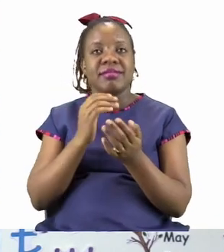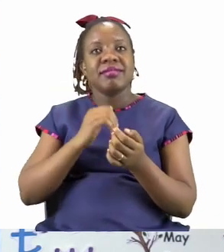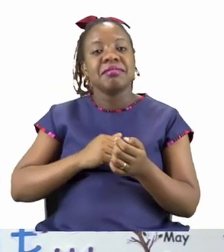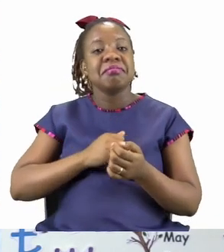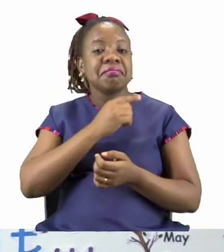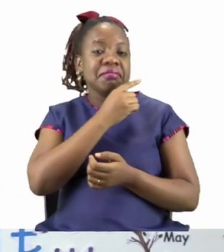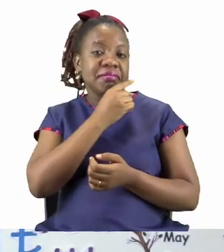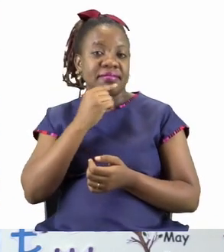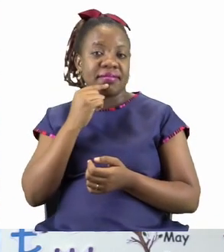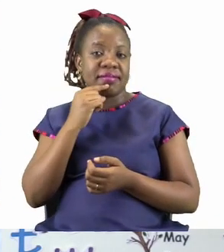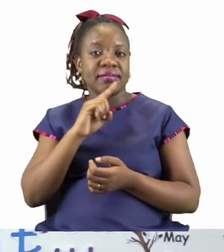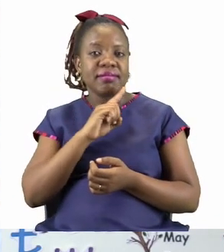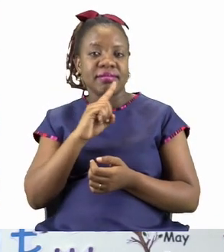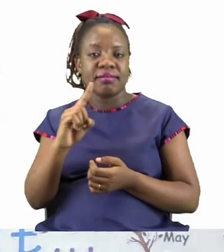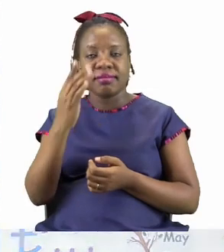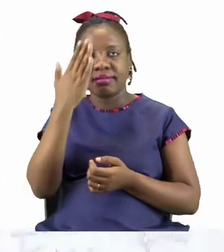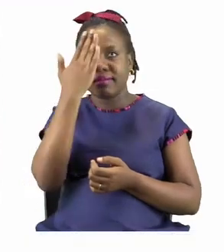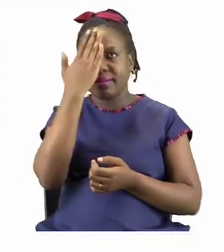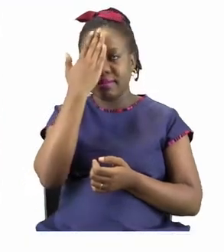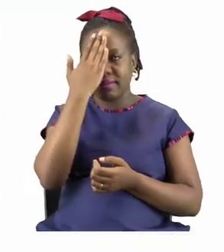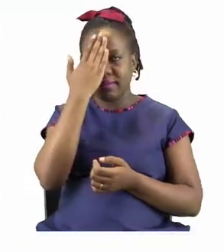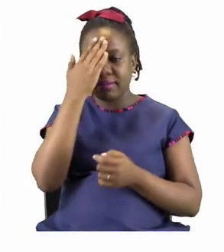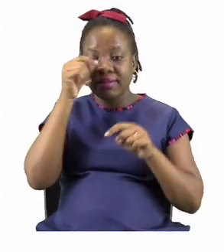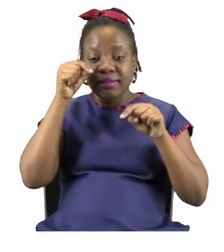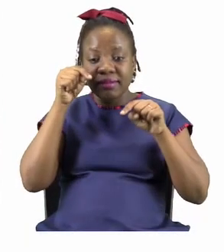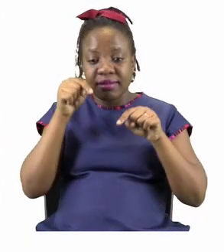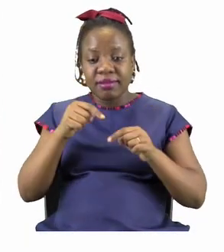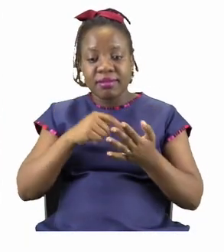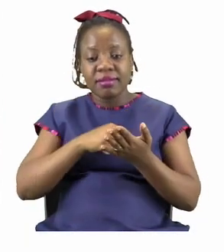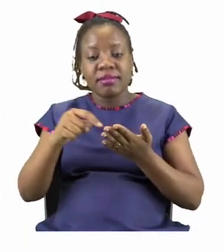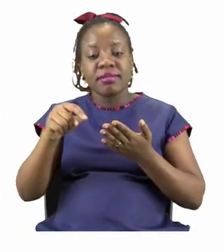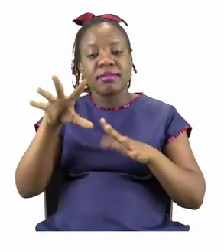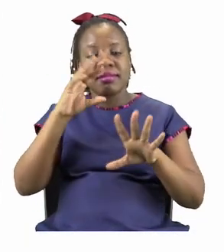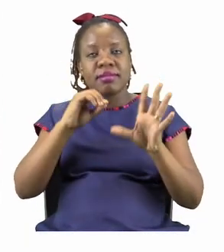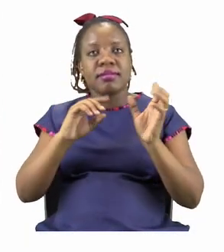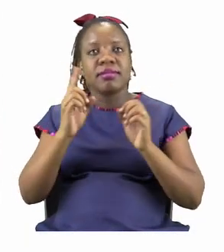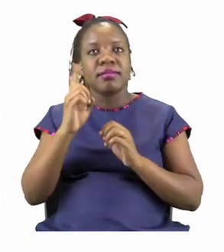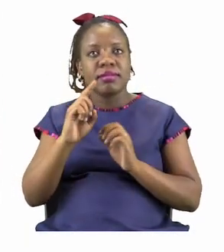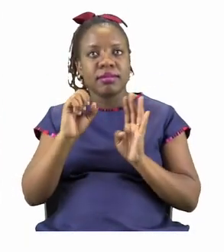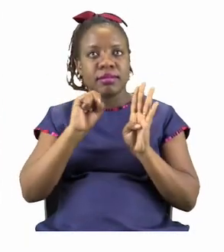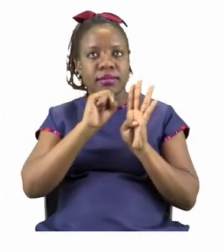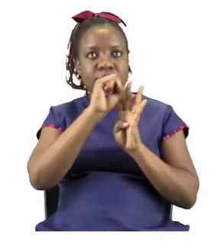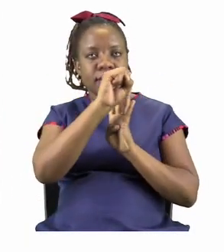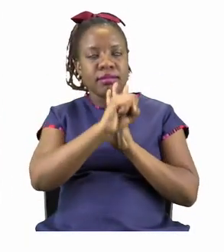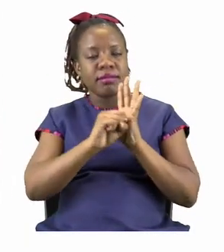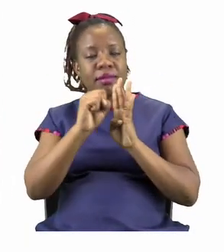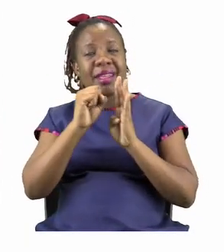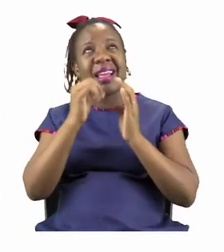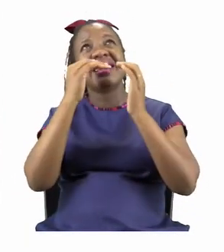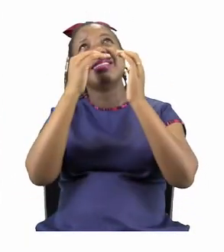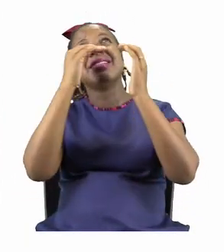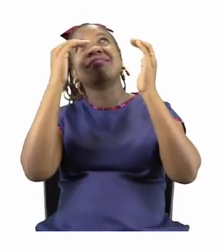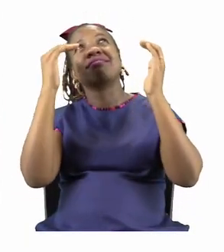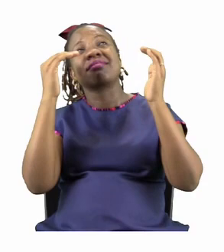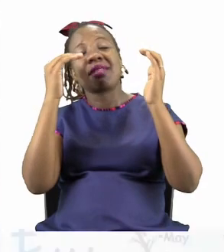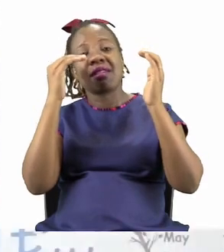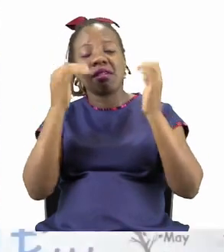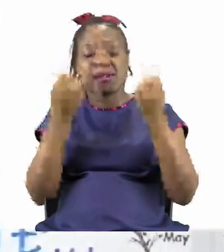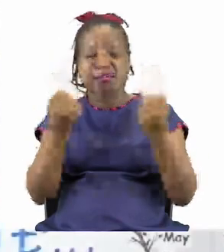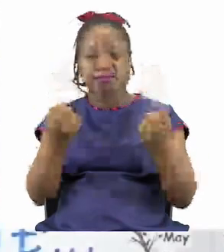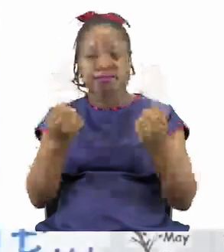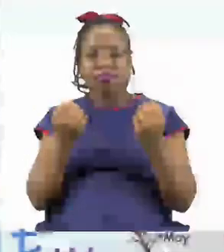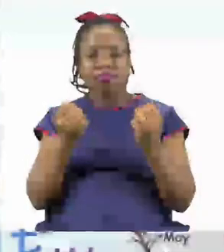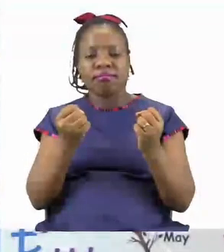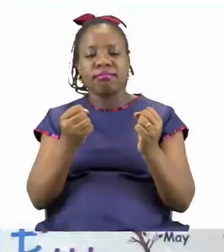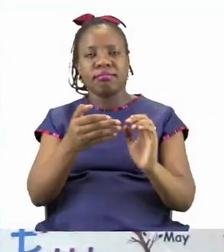our theme this week is the seasons and the sky and saving